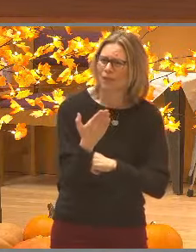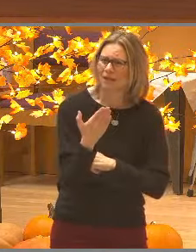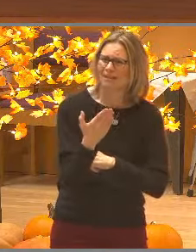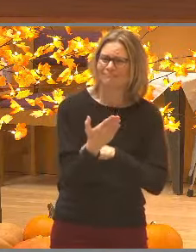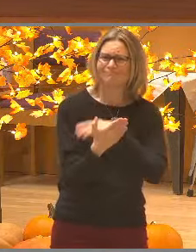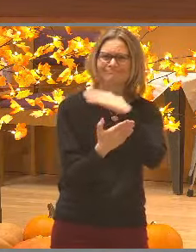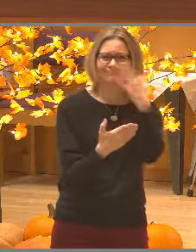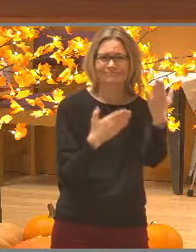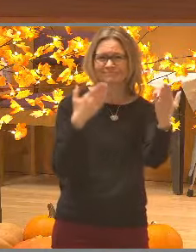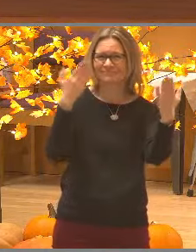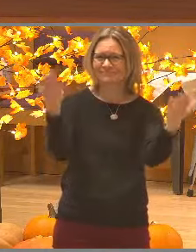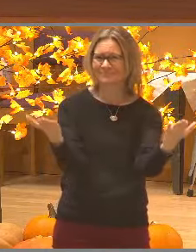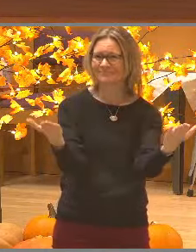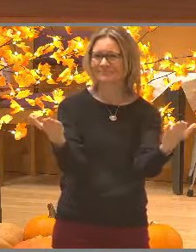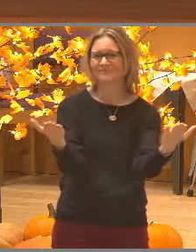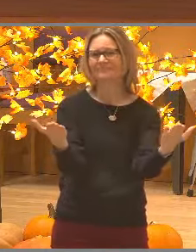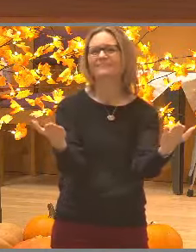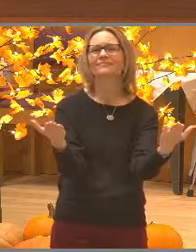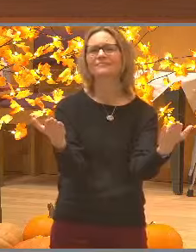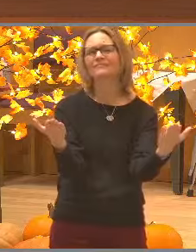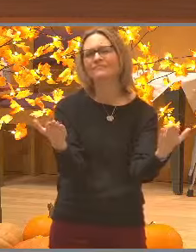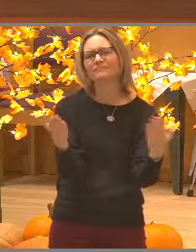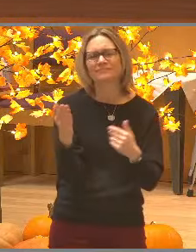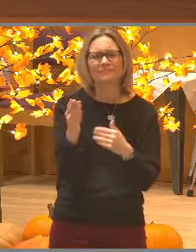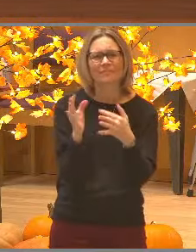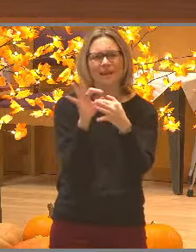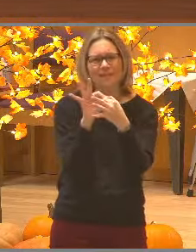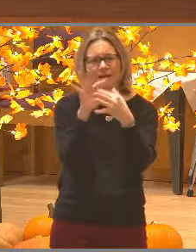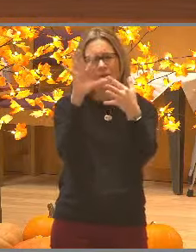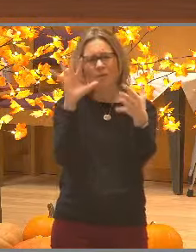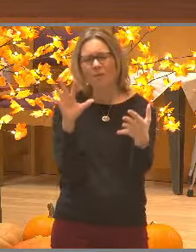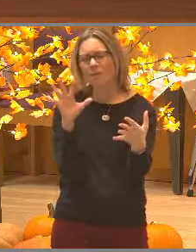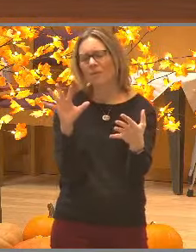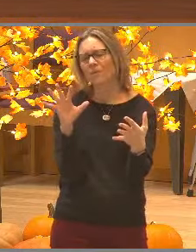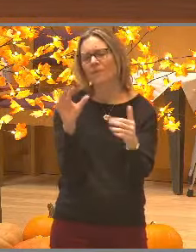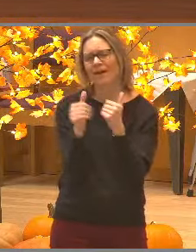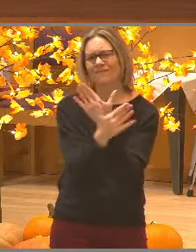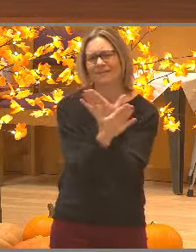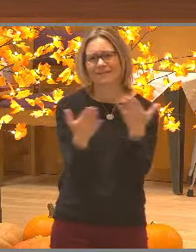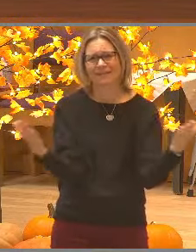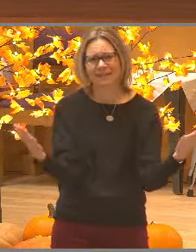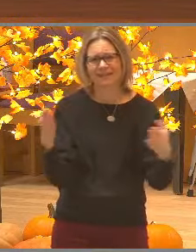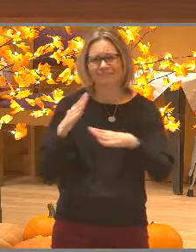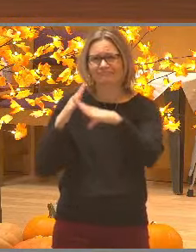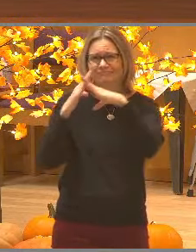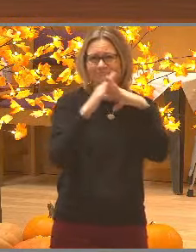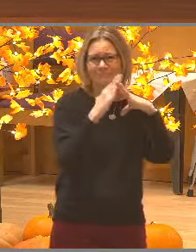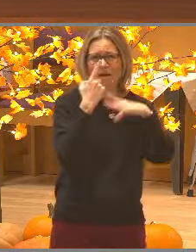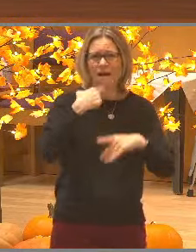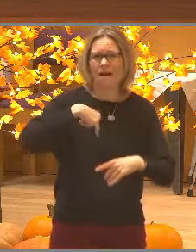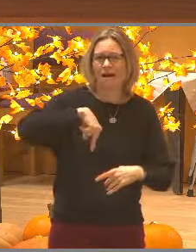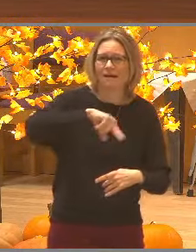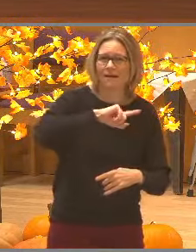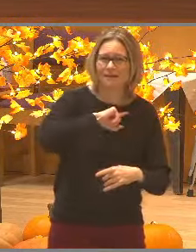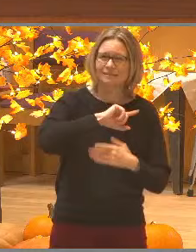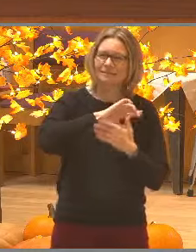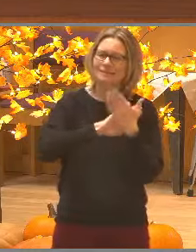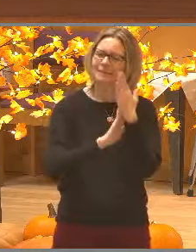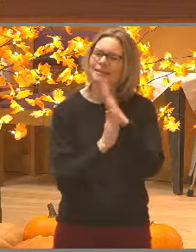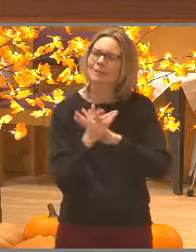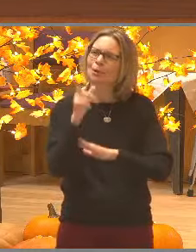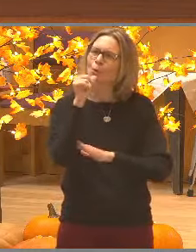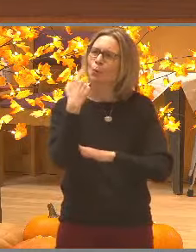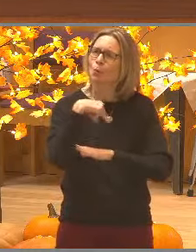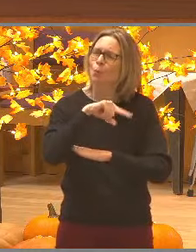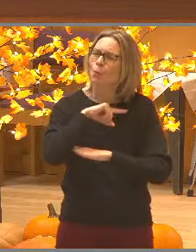to open hands, and to release and let go everything that prevents us from being who we were